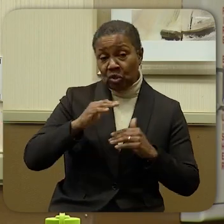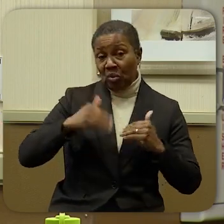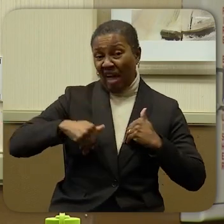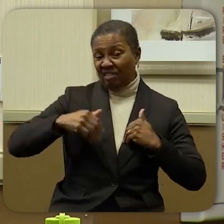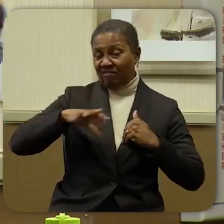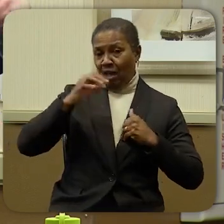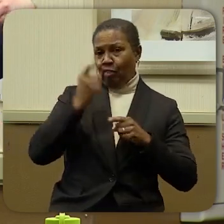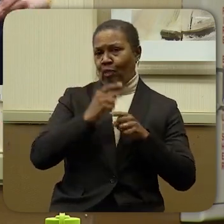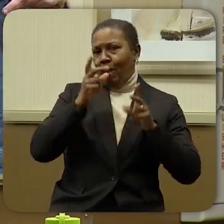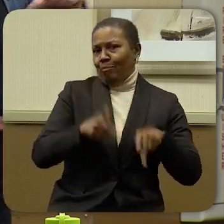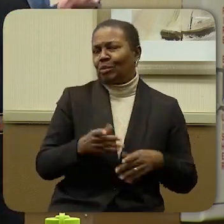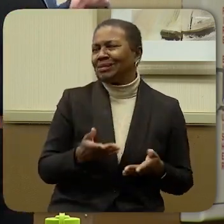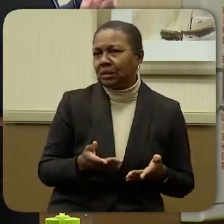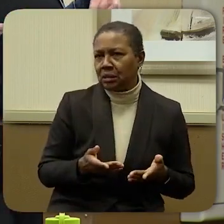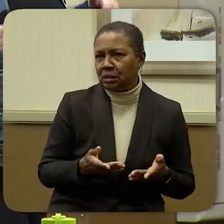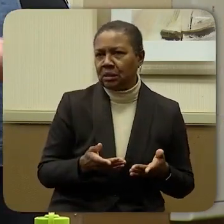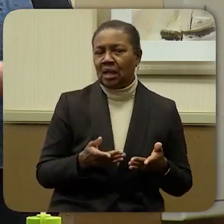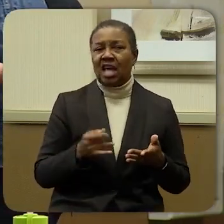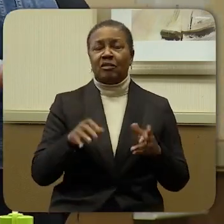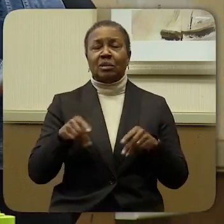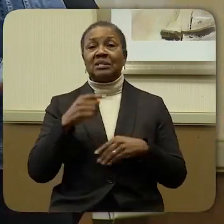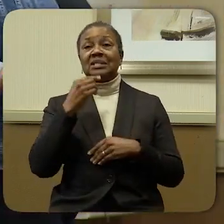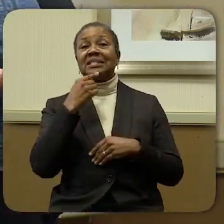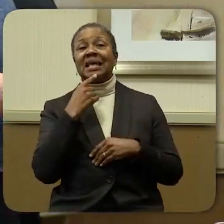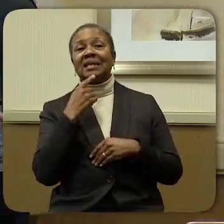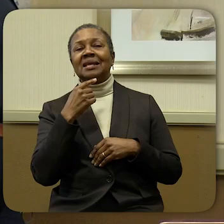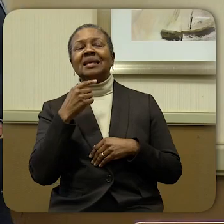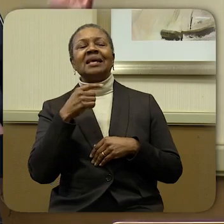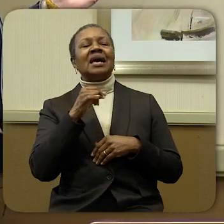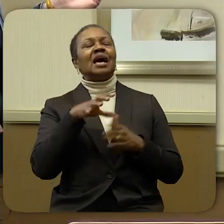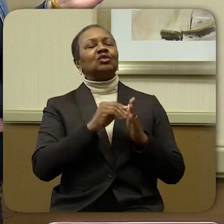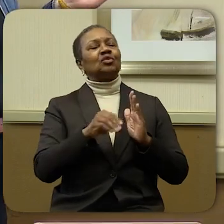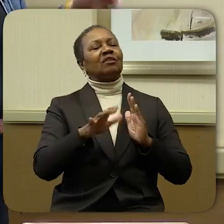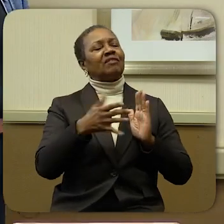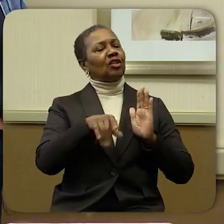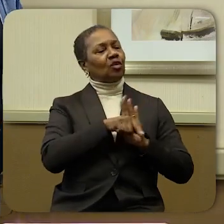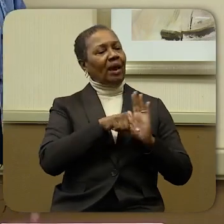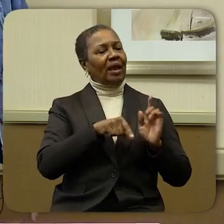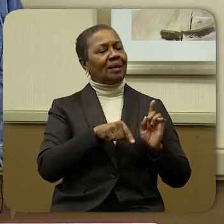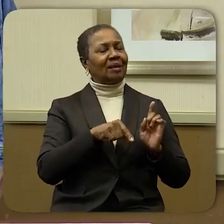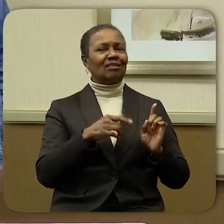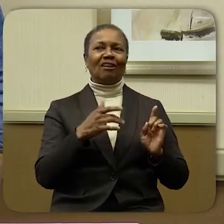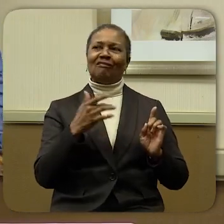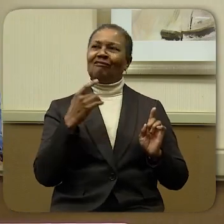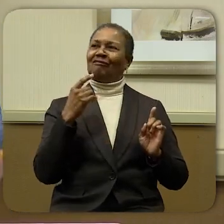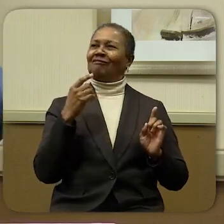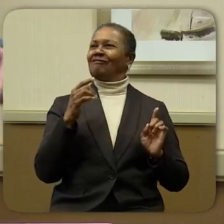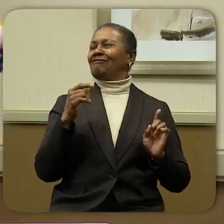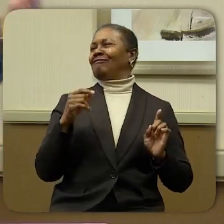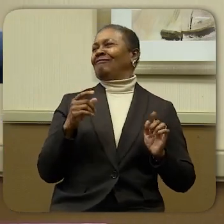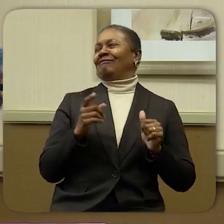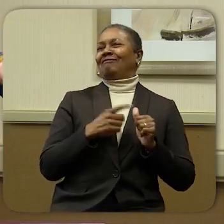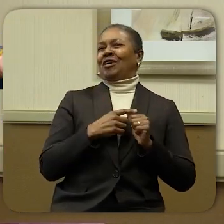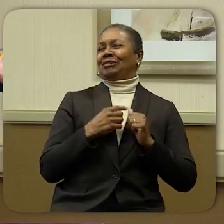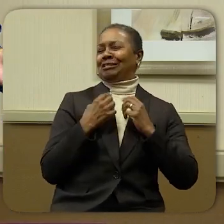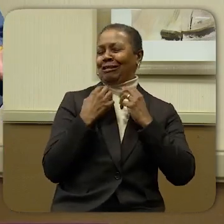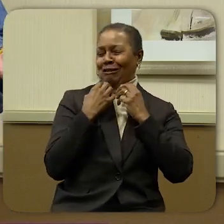yet. But if someone like said to you in 5th grade, you have your first crush, we don't